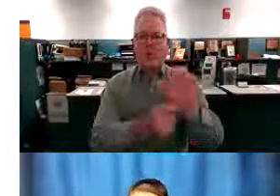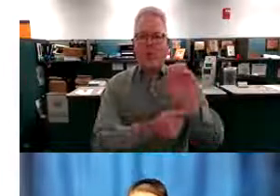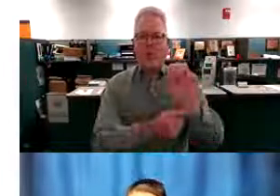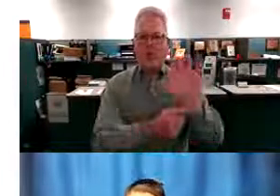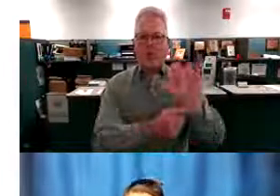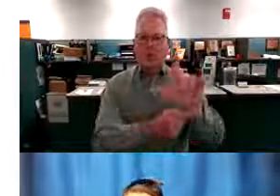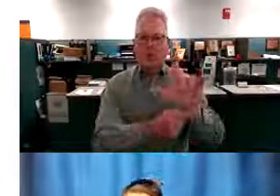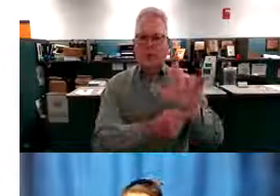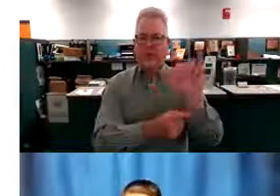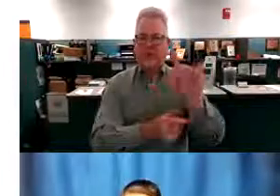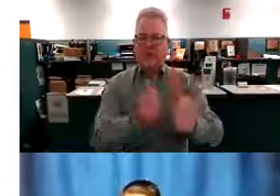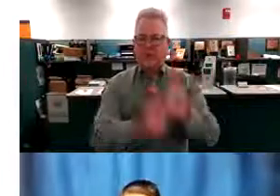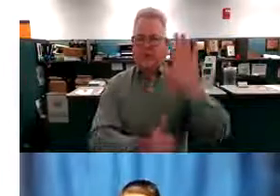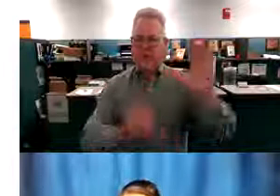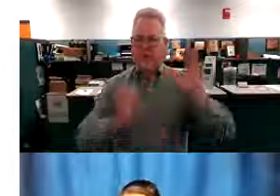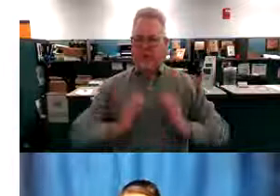also